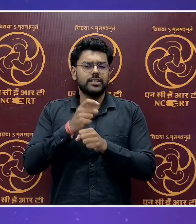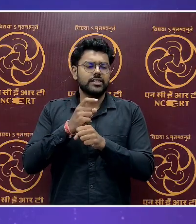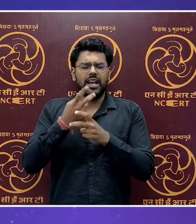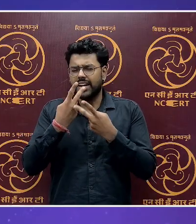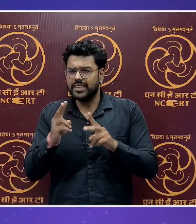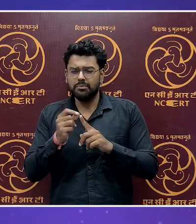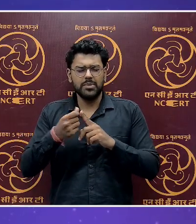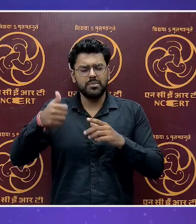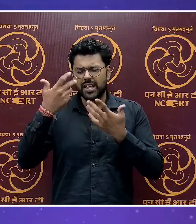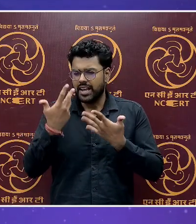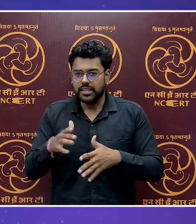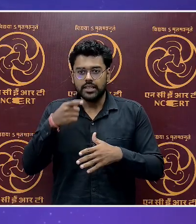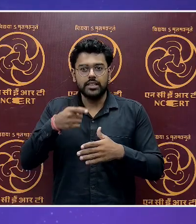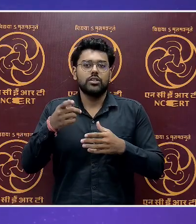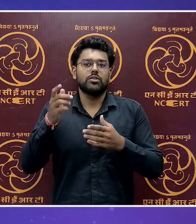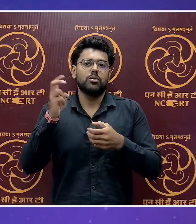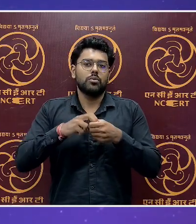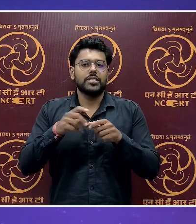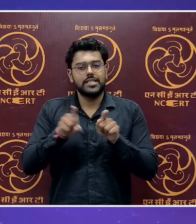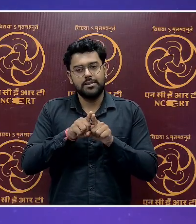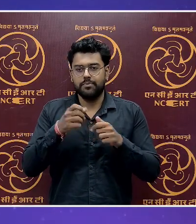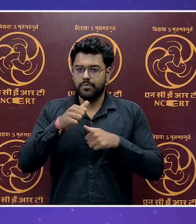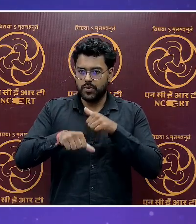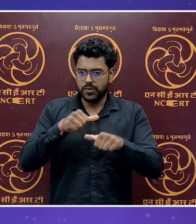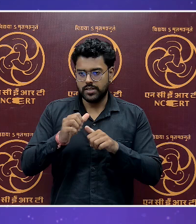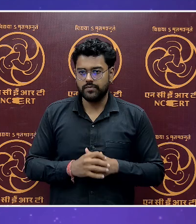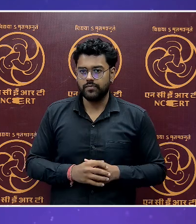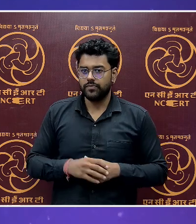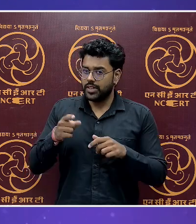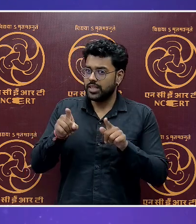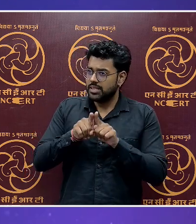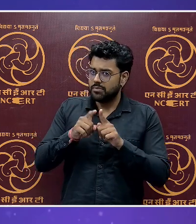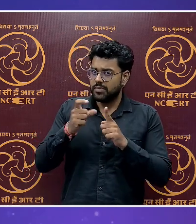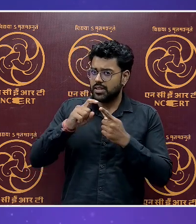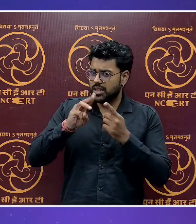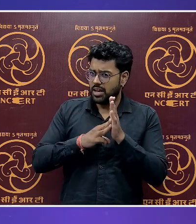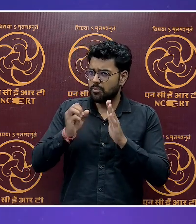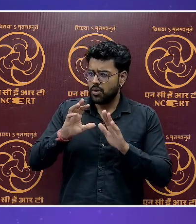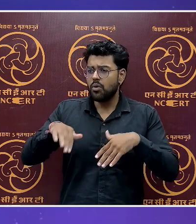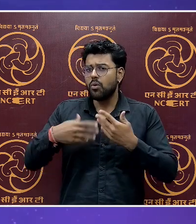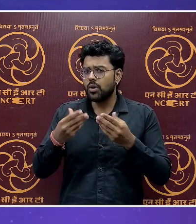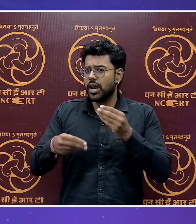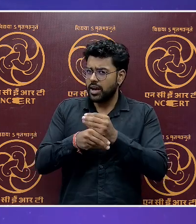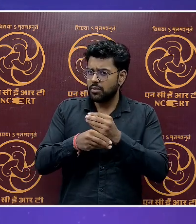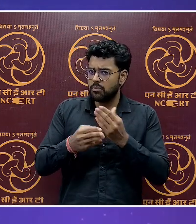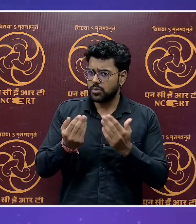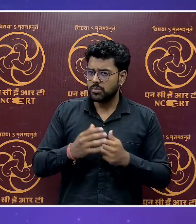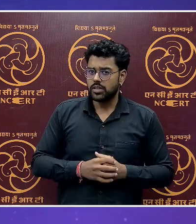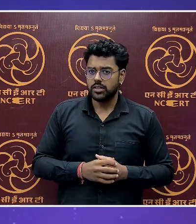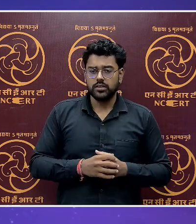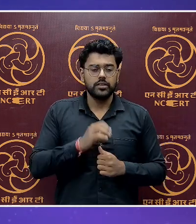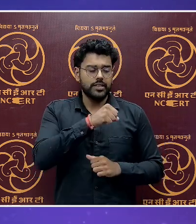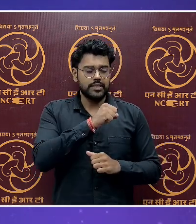in with Meri Pehchan only. Okay. So, is it all about the demonstration? So, is there something more that you would like to add to it? Yes,